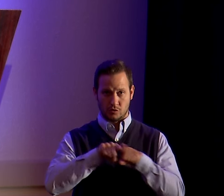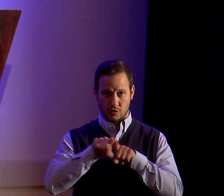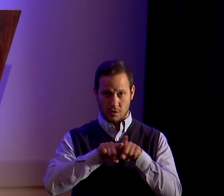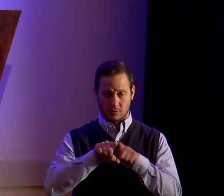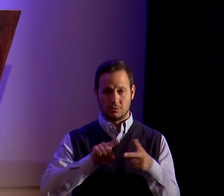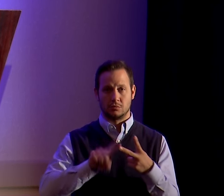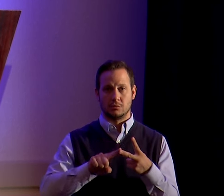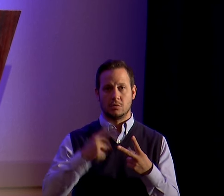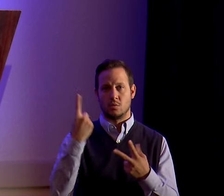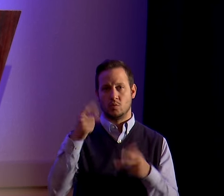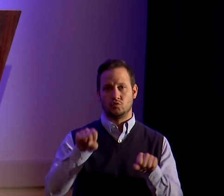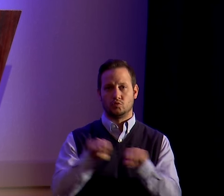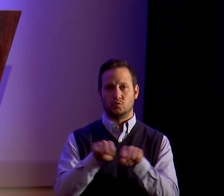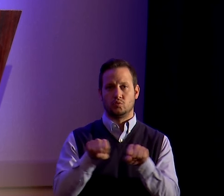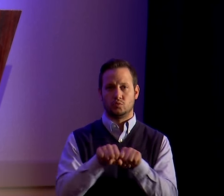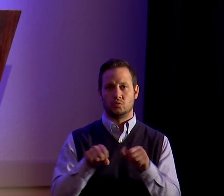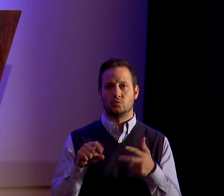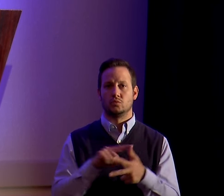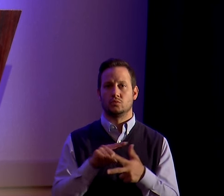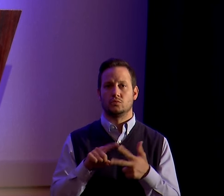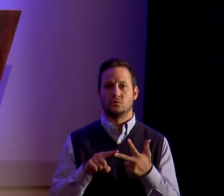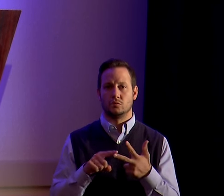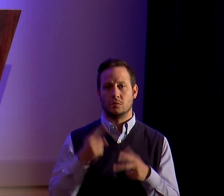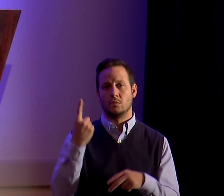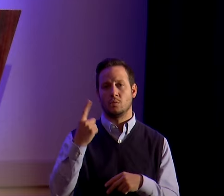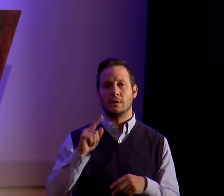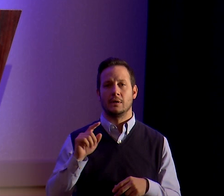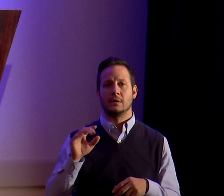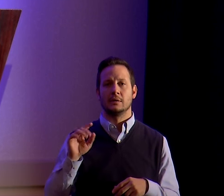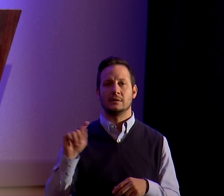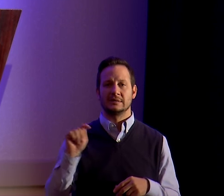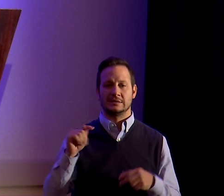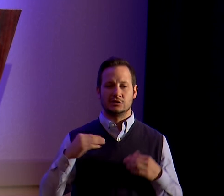pair of shoes, one t-shirt,